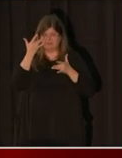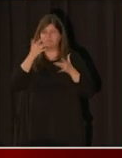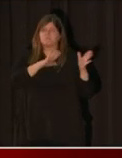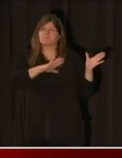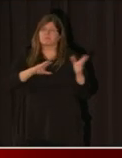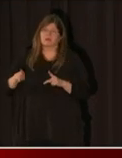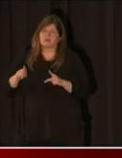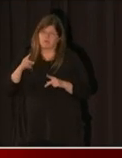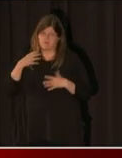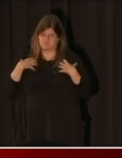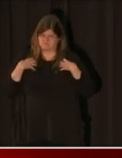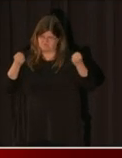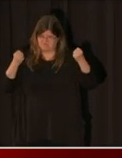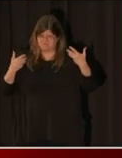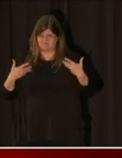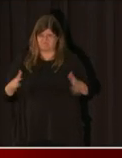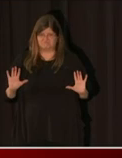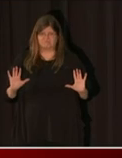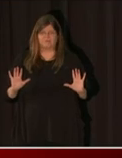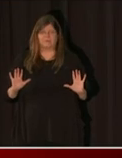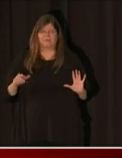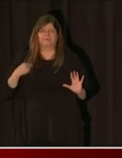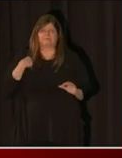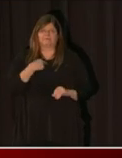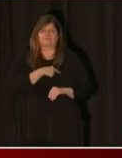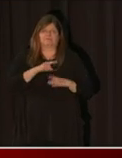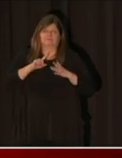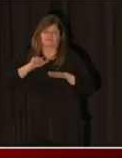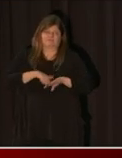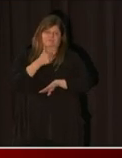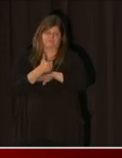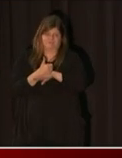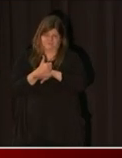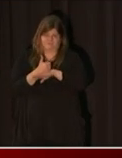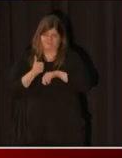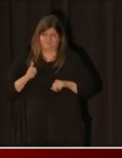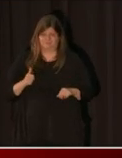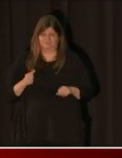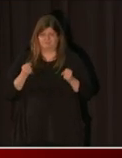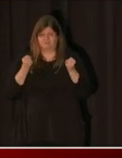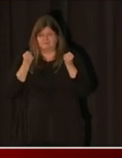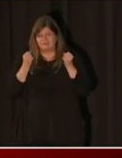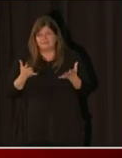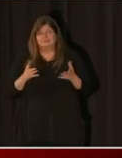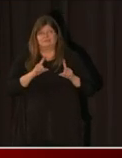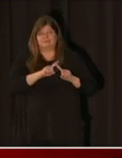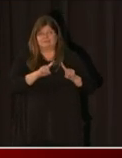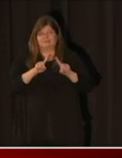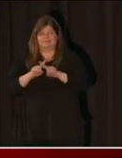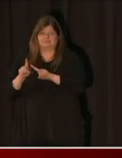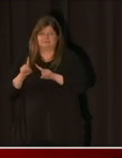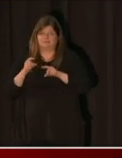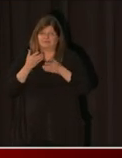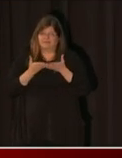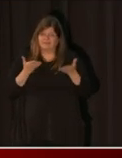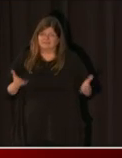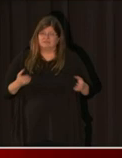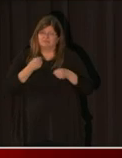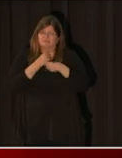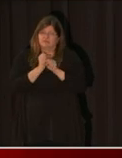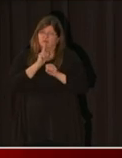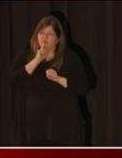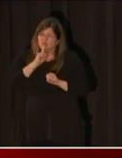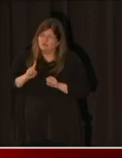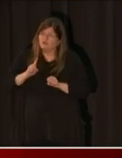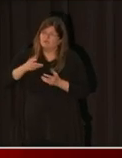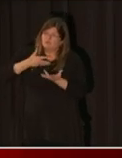positive. We implemented a number of things to ensure social distancing amongst our